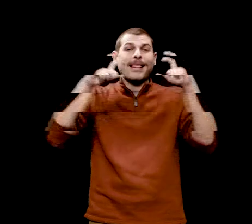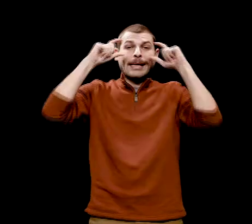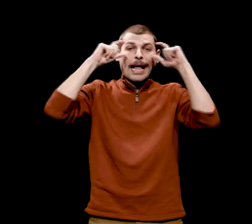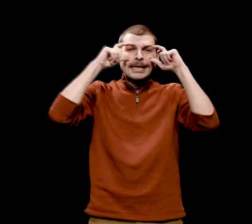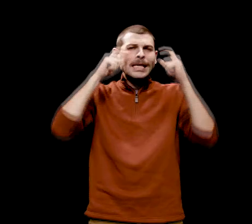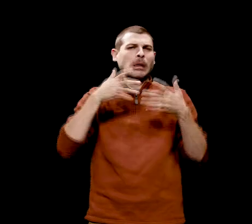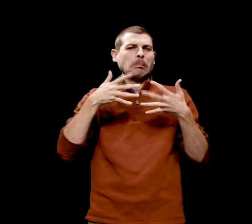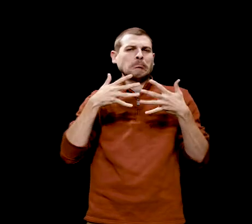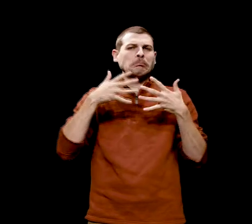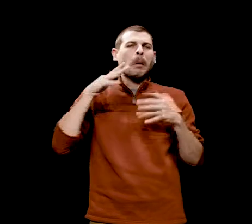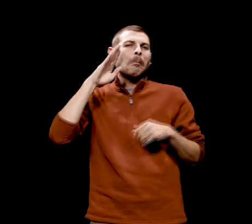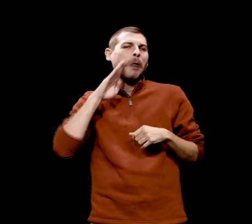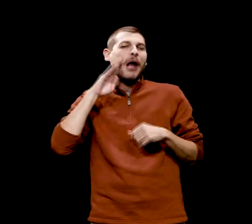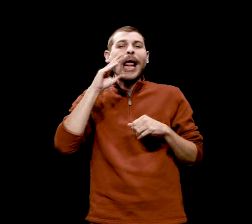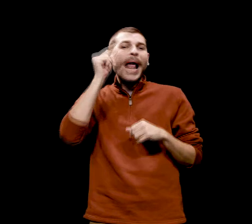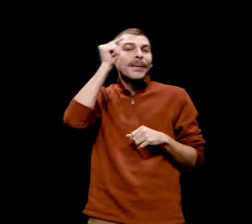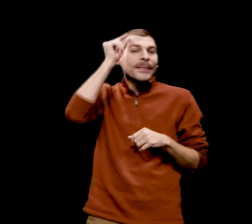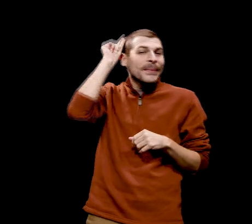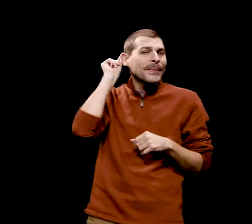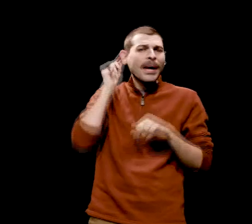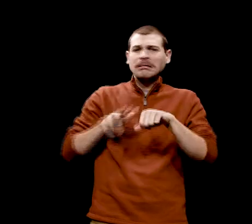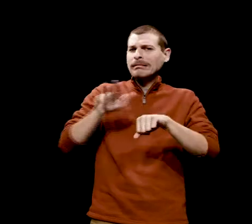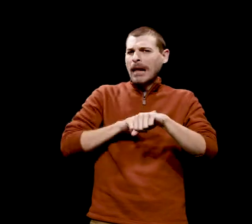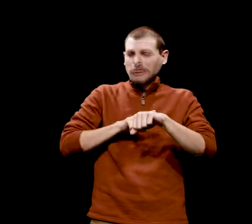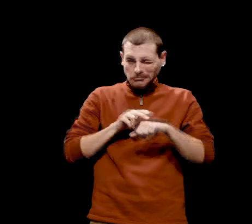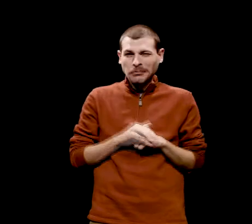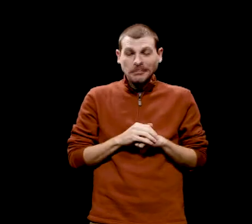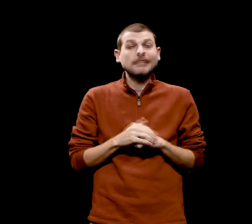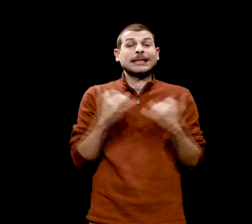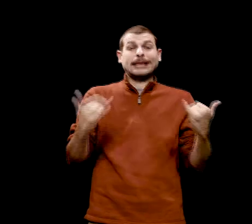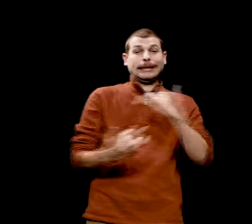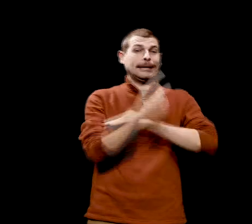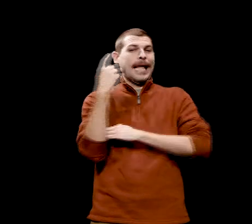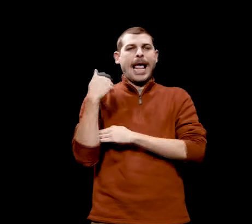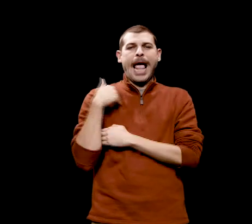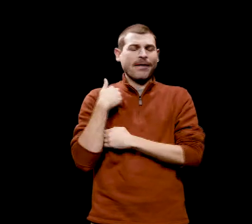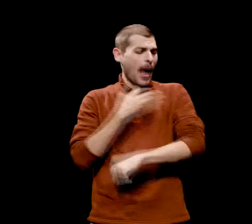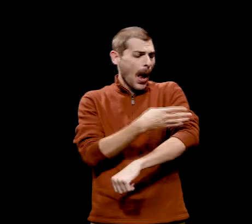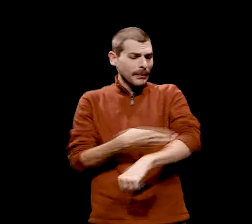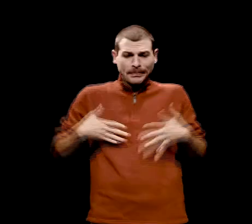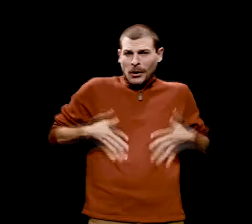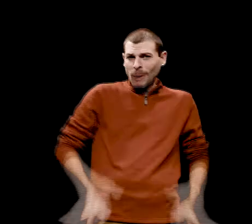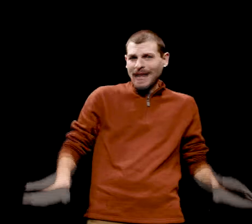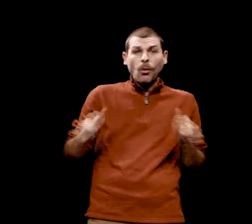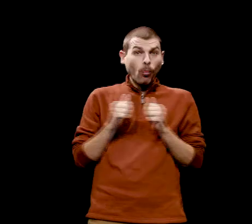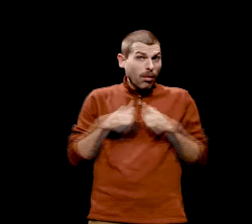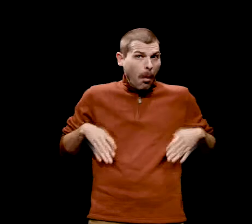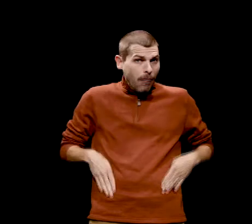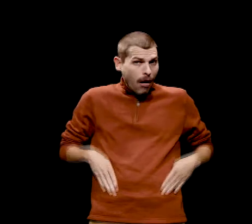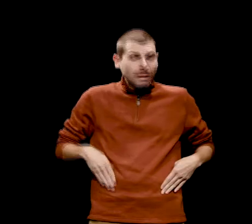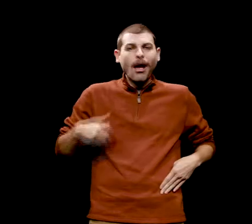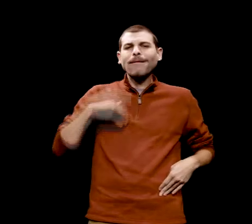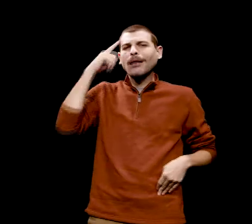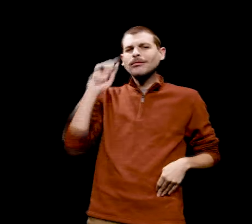and short platinum blonde natural hairstyle. Today I'm wearing a light brown short-sleeved ankle-length shirt dress with pockets, sparkly